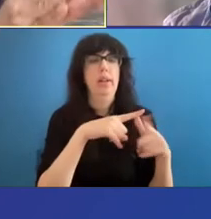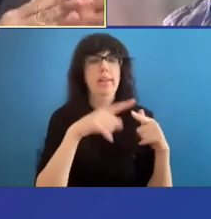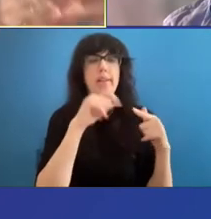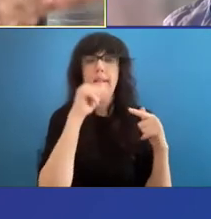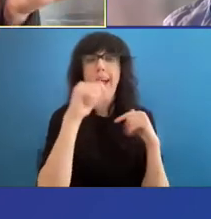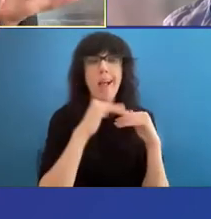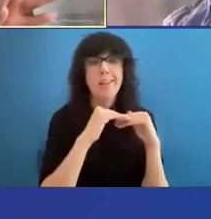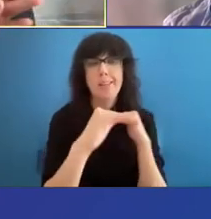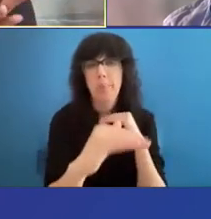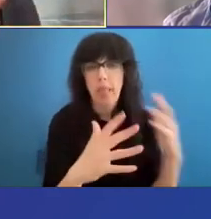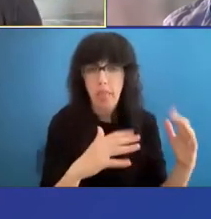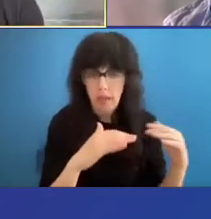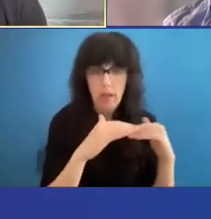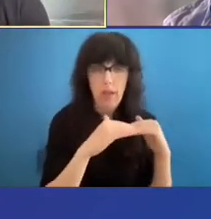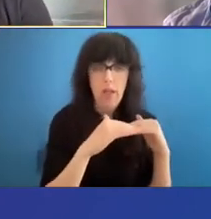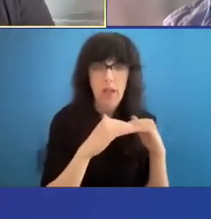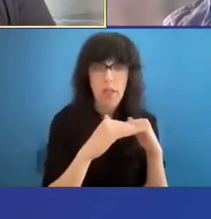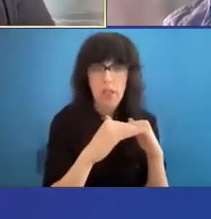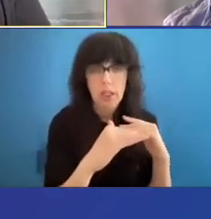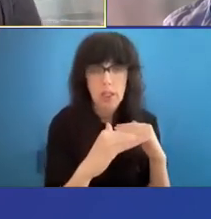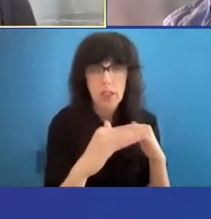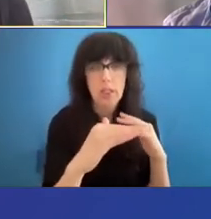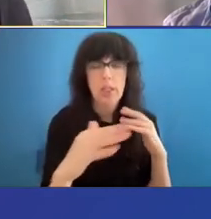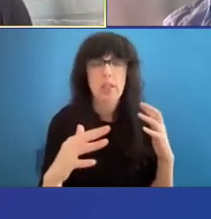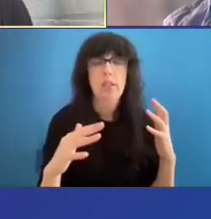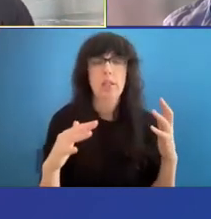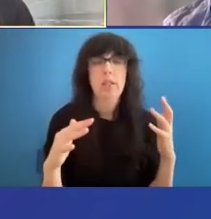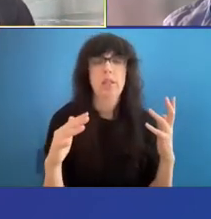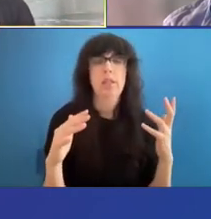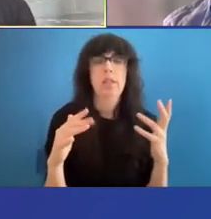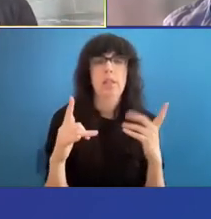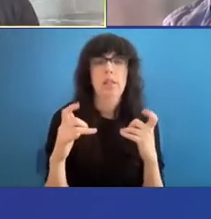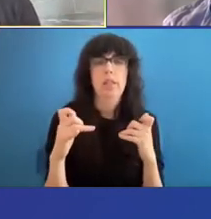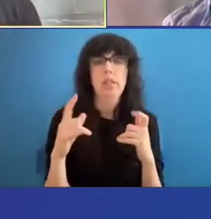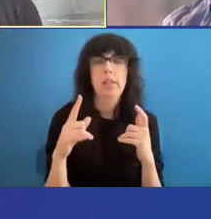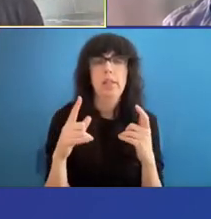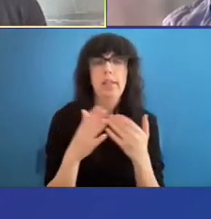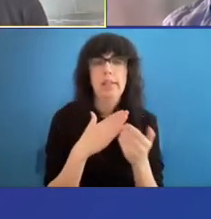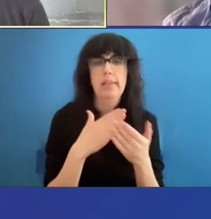though instability is in, there's dynamism in instability.